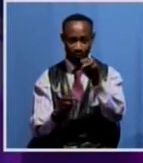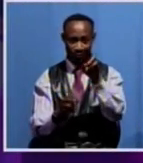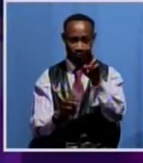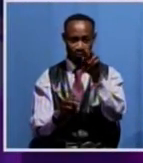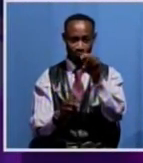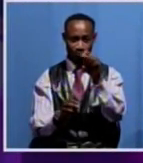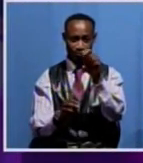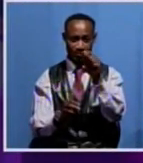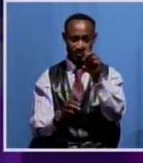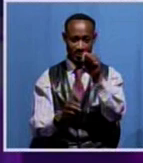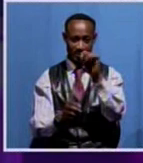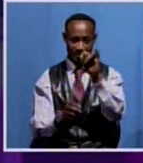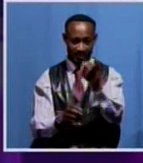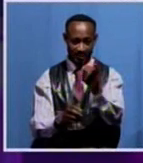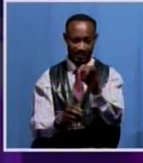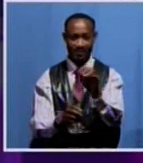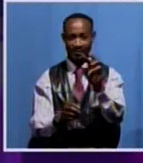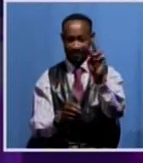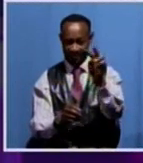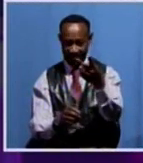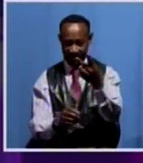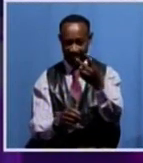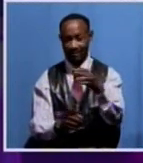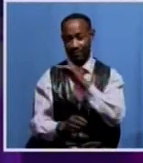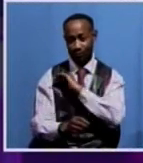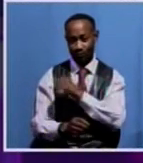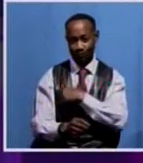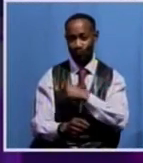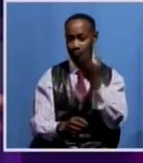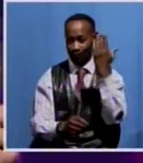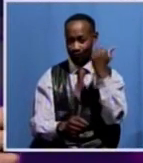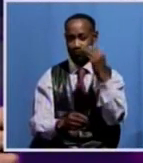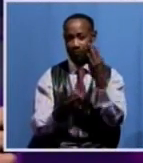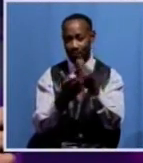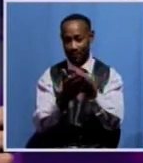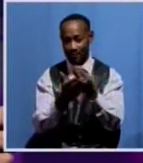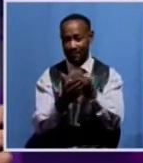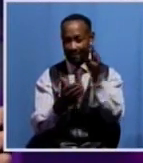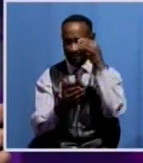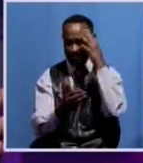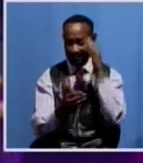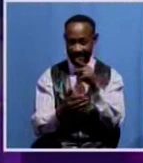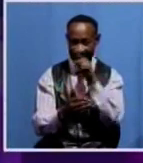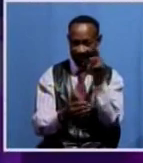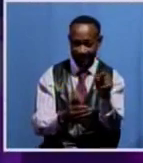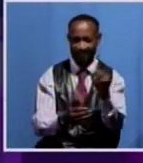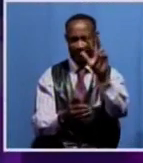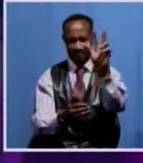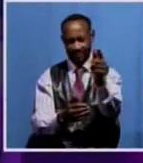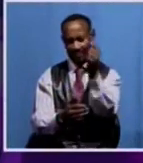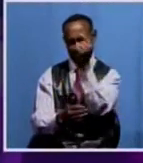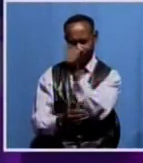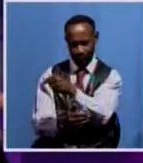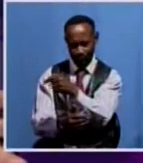listened to you yesterday, I must be asking my question, one big question. What is different now? Why should they trust you? I